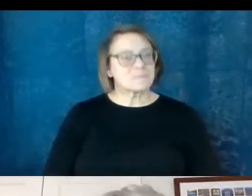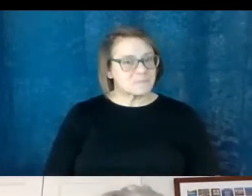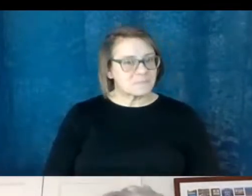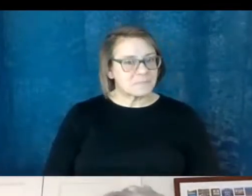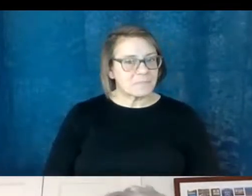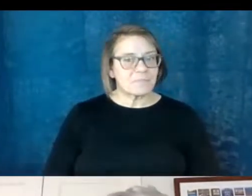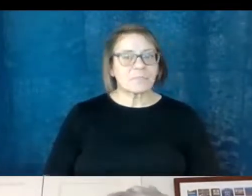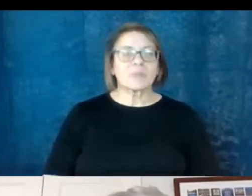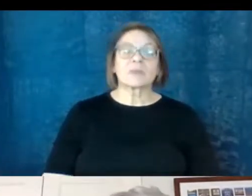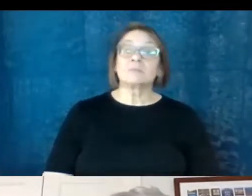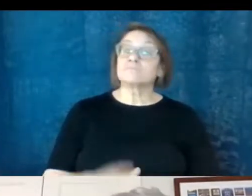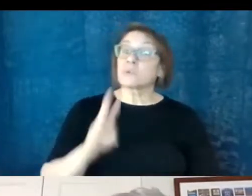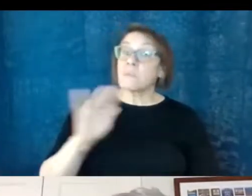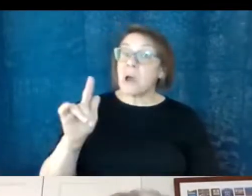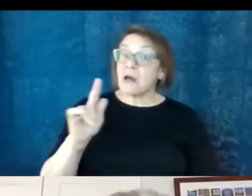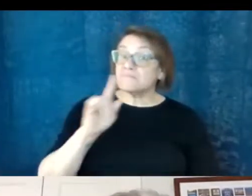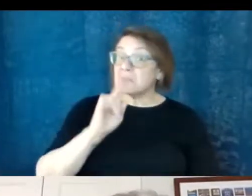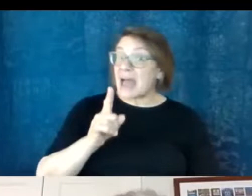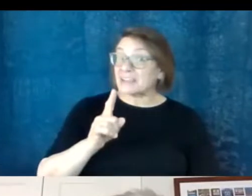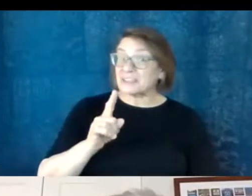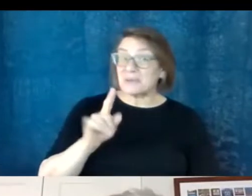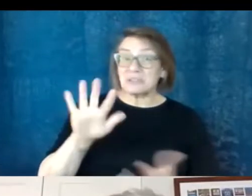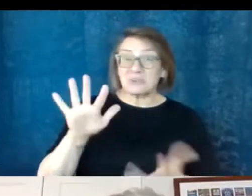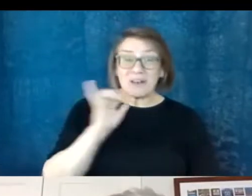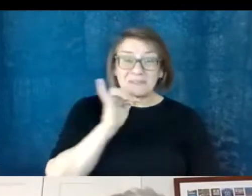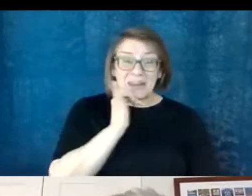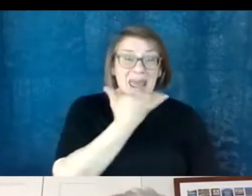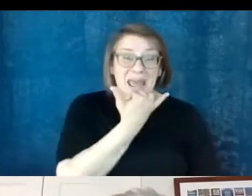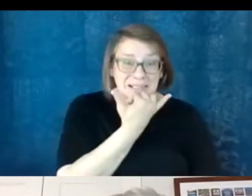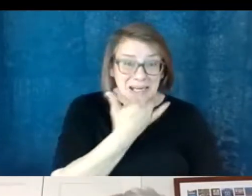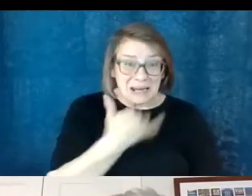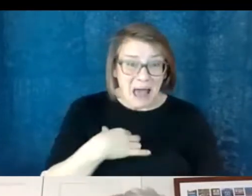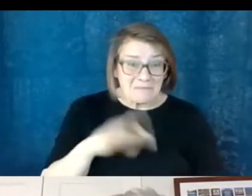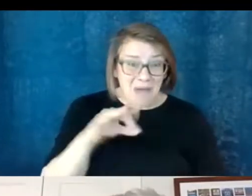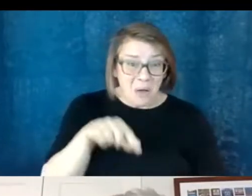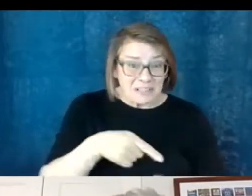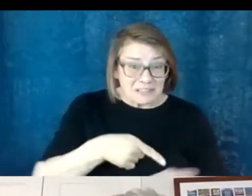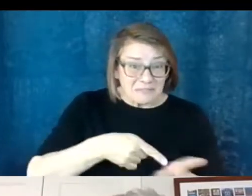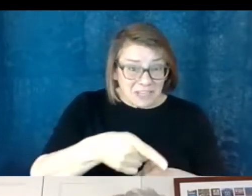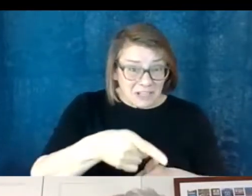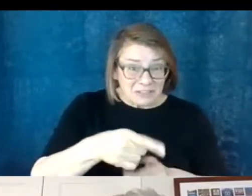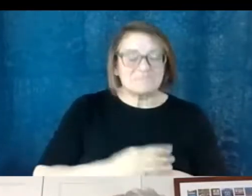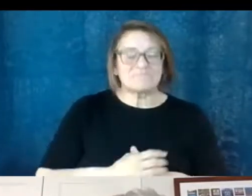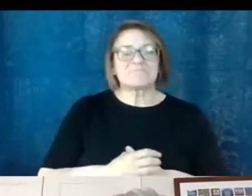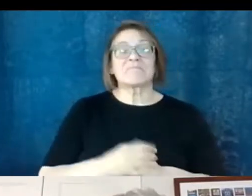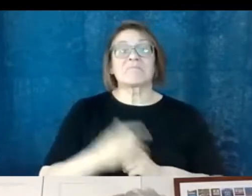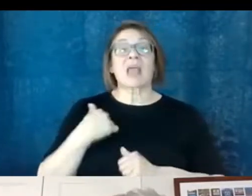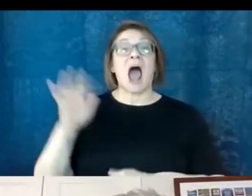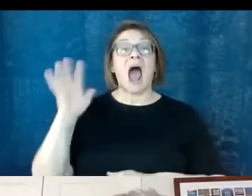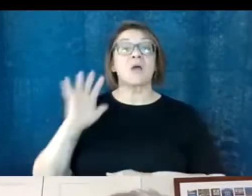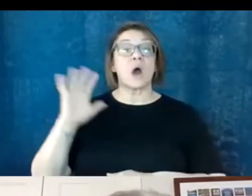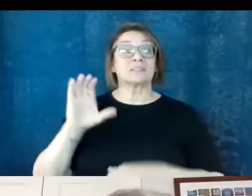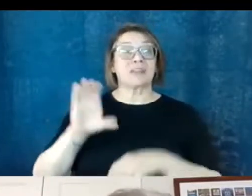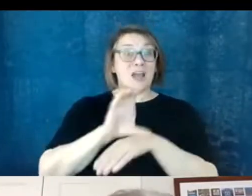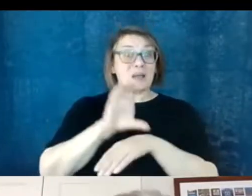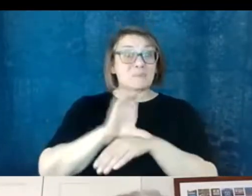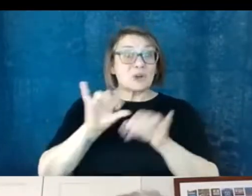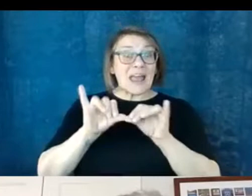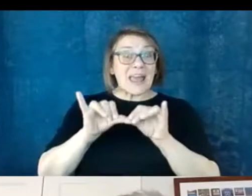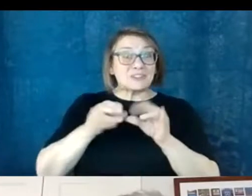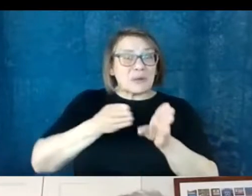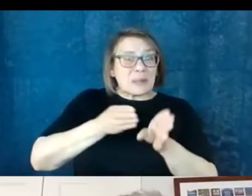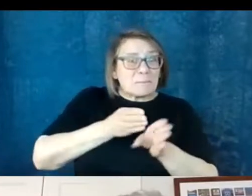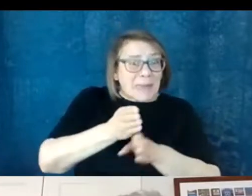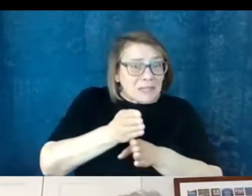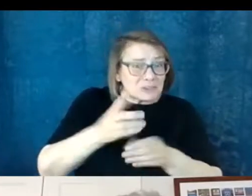So, well, actually, it was an accident that I found audiology. I was a computer engineering major first, and